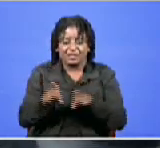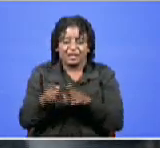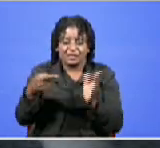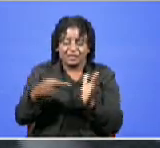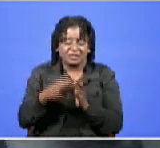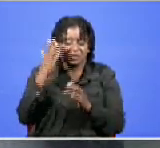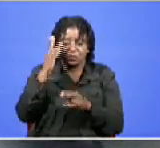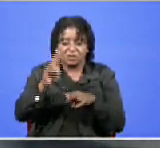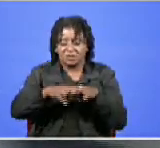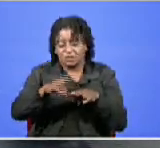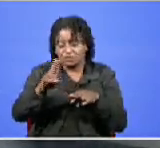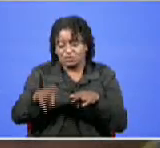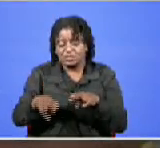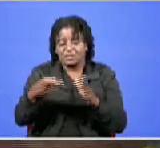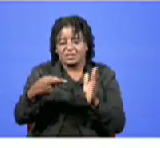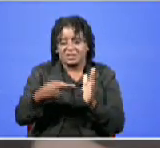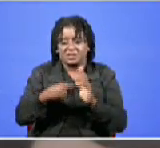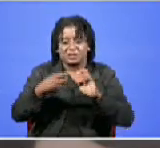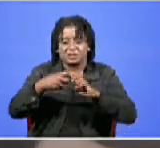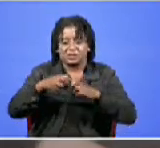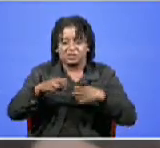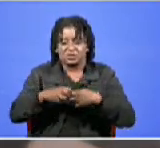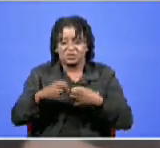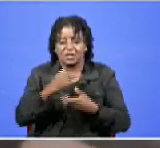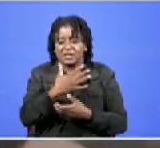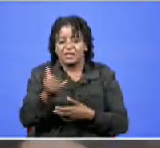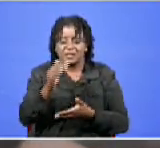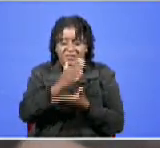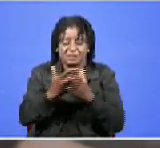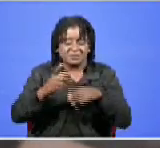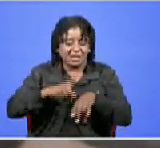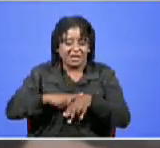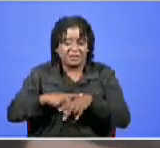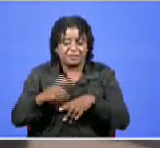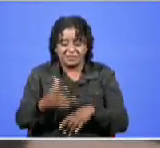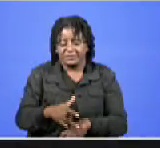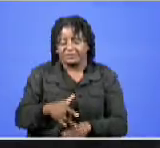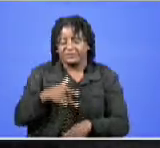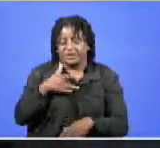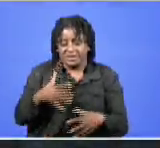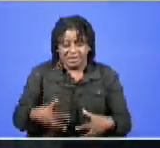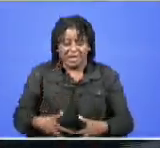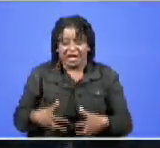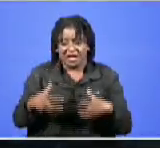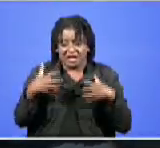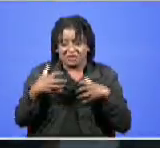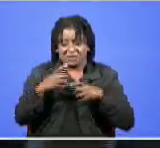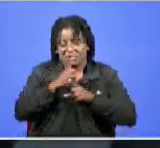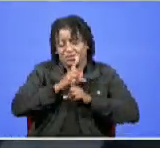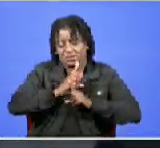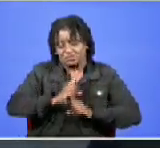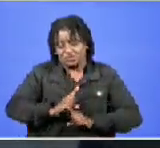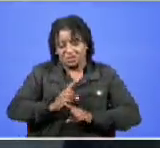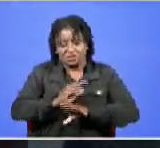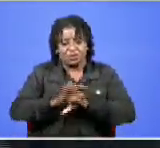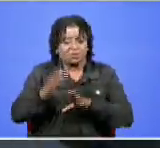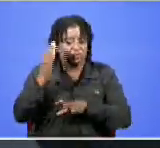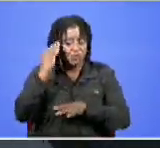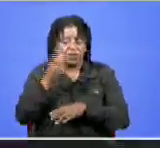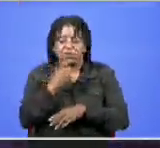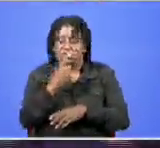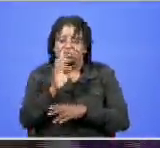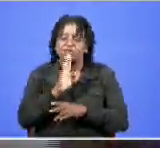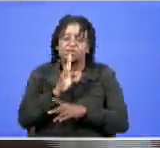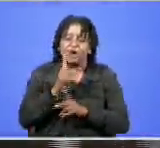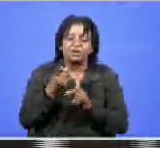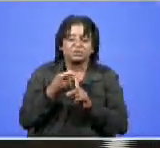issue. But they sometimes feel angry, they sometimes feel depressed, they don't know who to turn to. So we're really trying